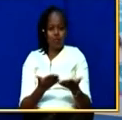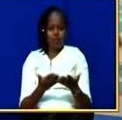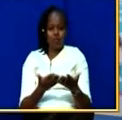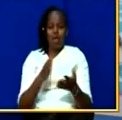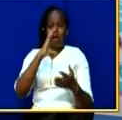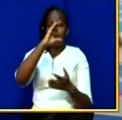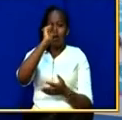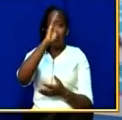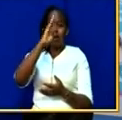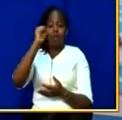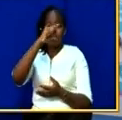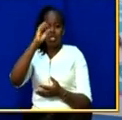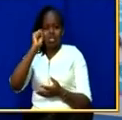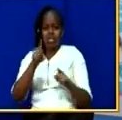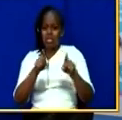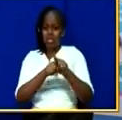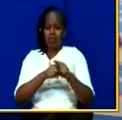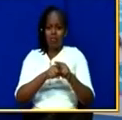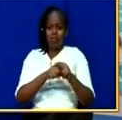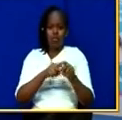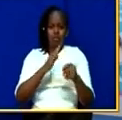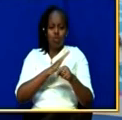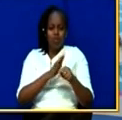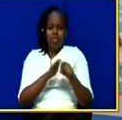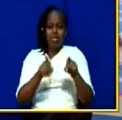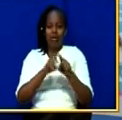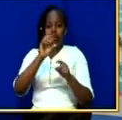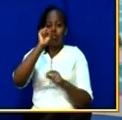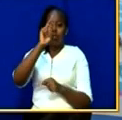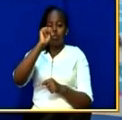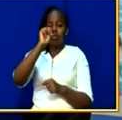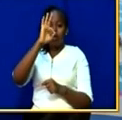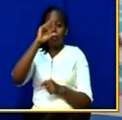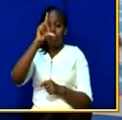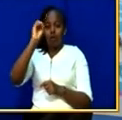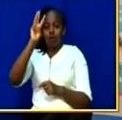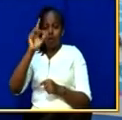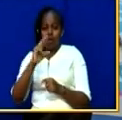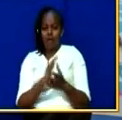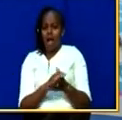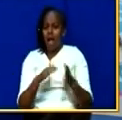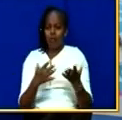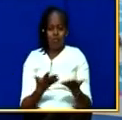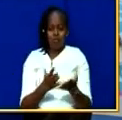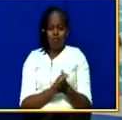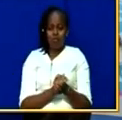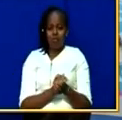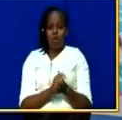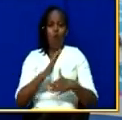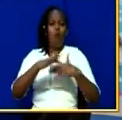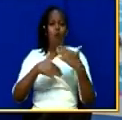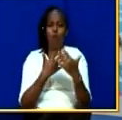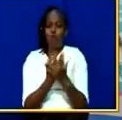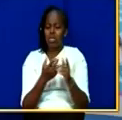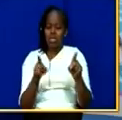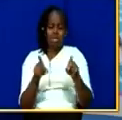Cabbages, sukuma wiki, sunflower, onions. What are you talking All about? those are crops